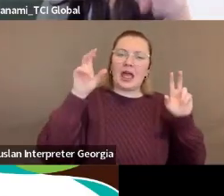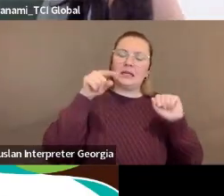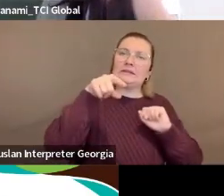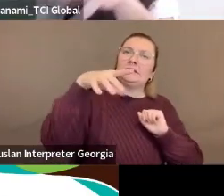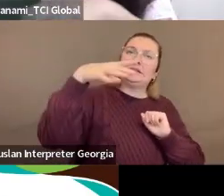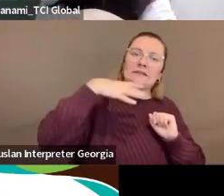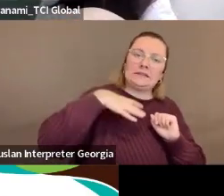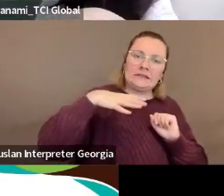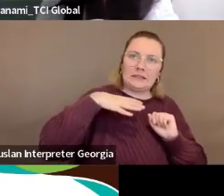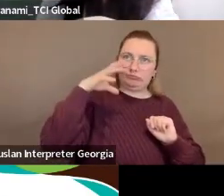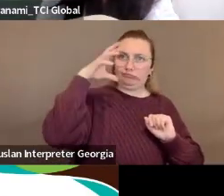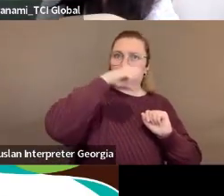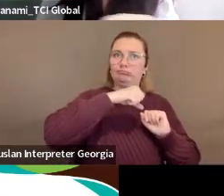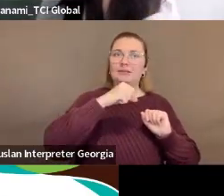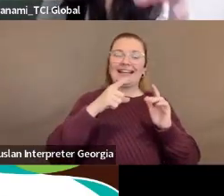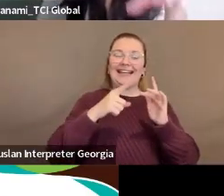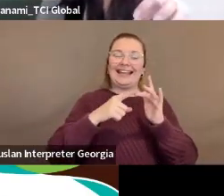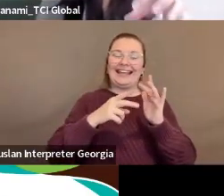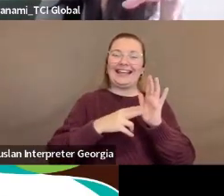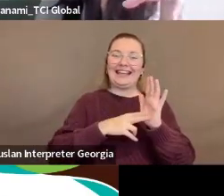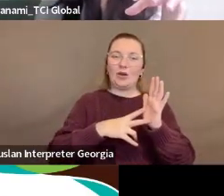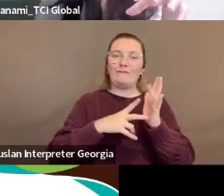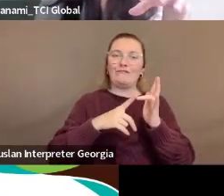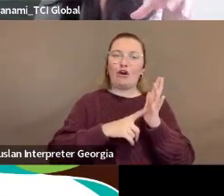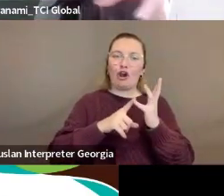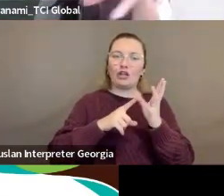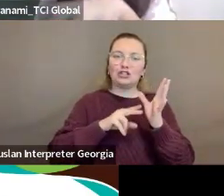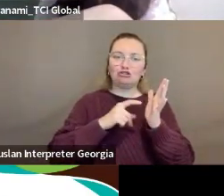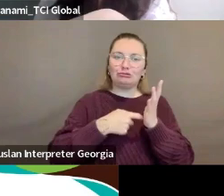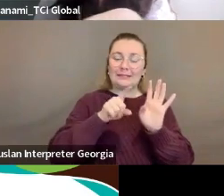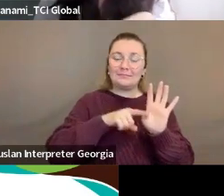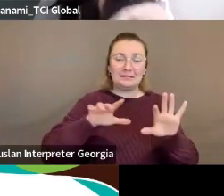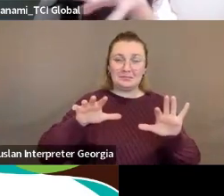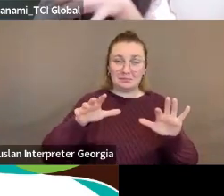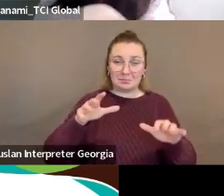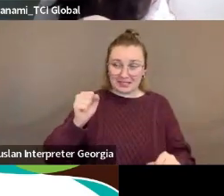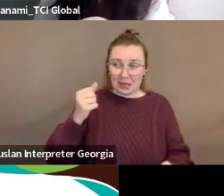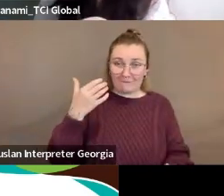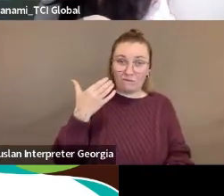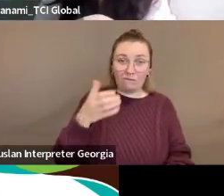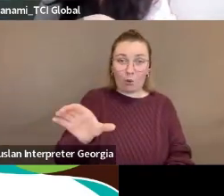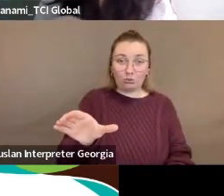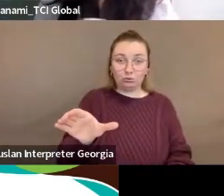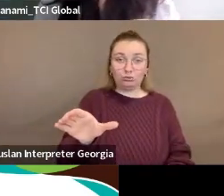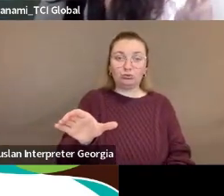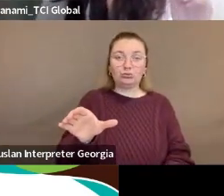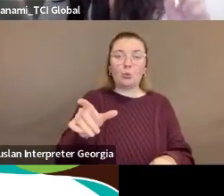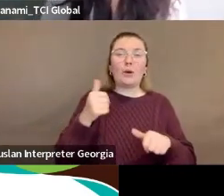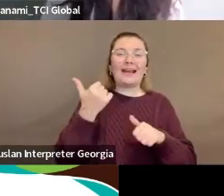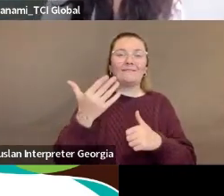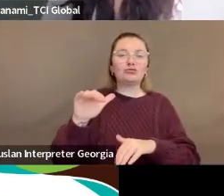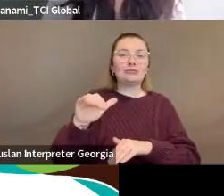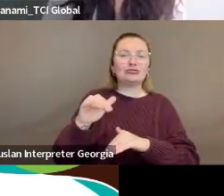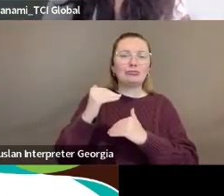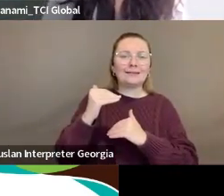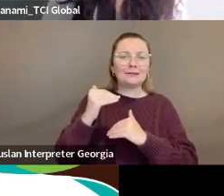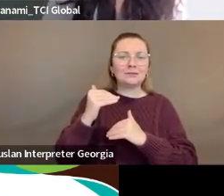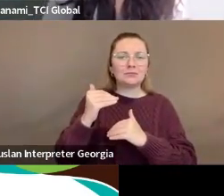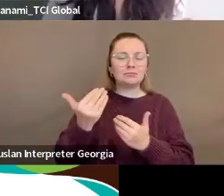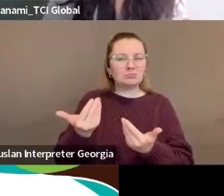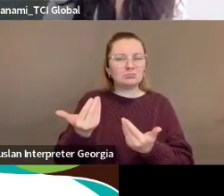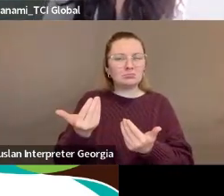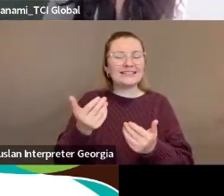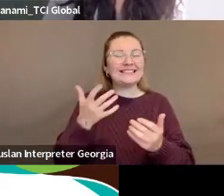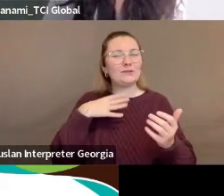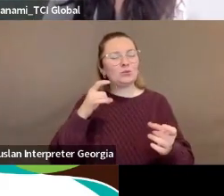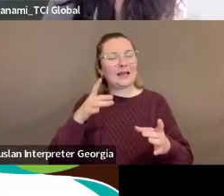be involuntarily detained, who need to be given forced treatment and restraints. When states begin